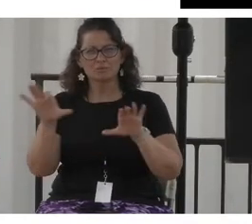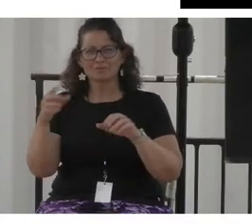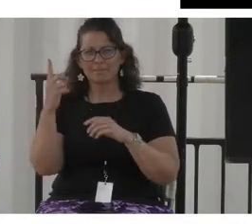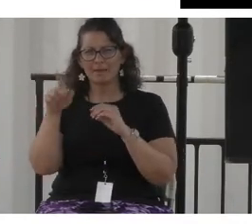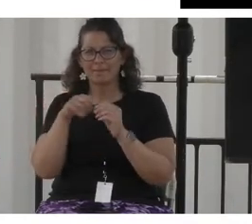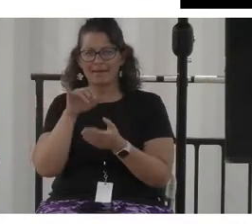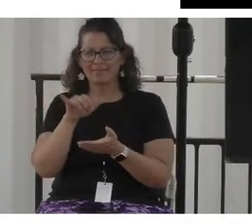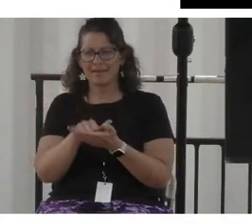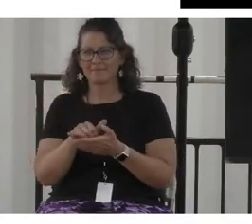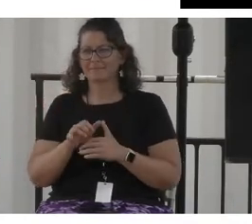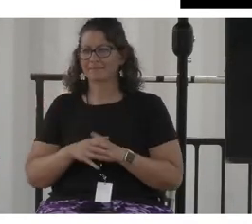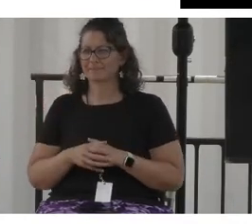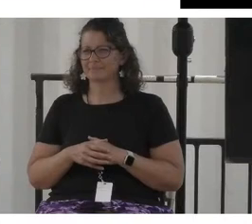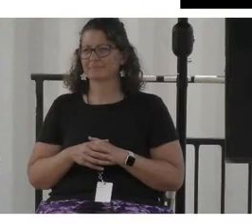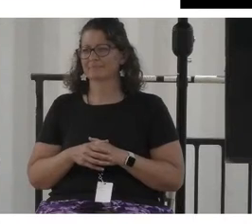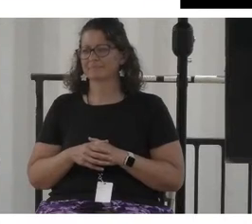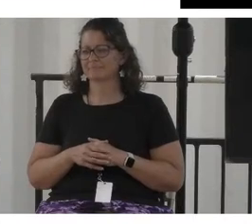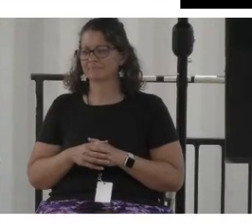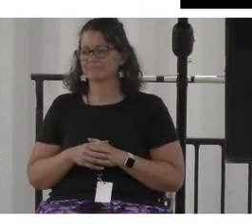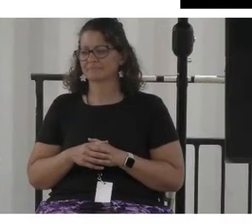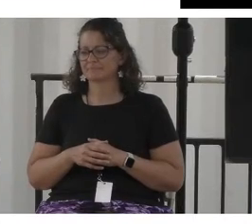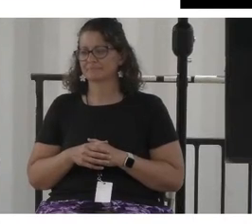okay?